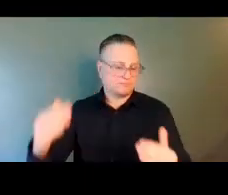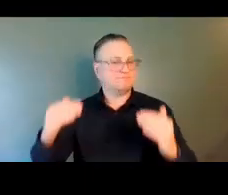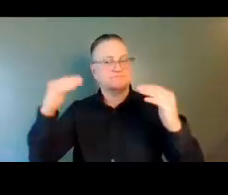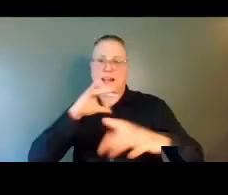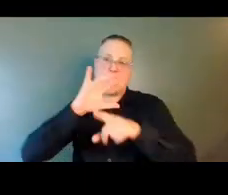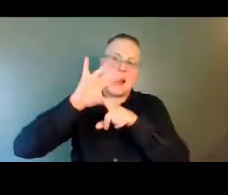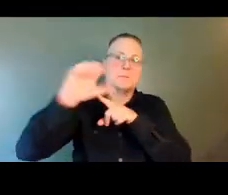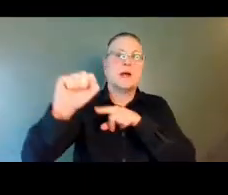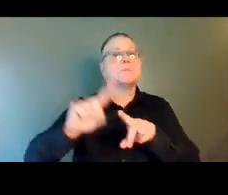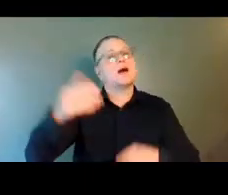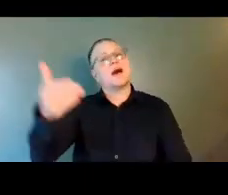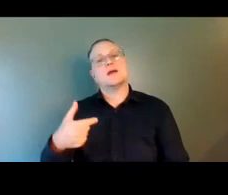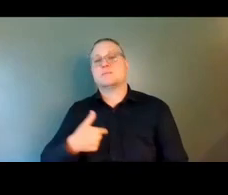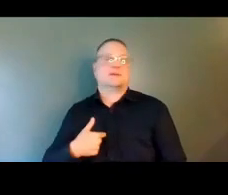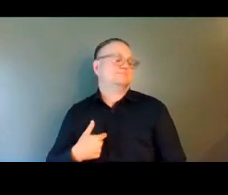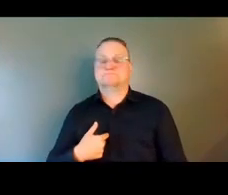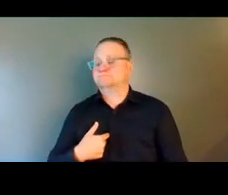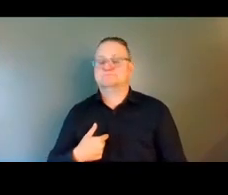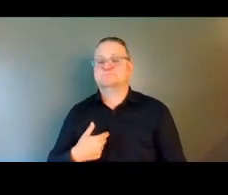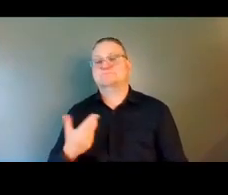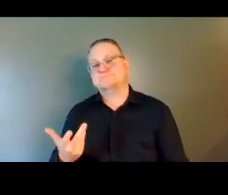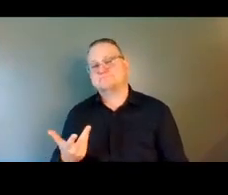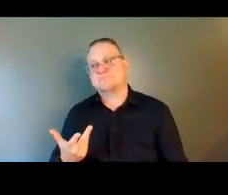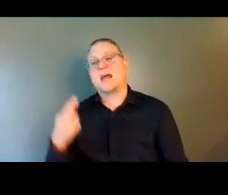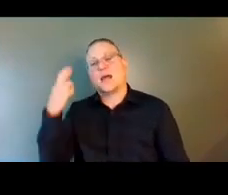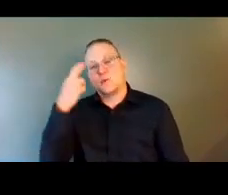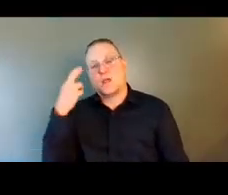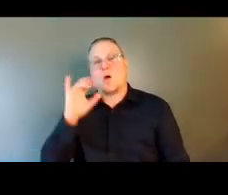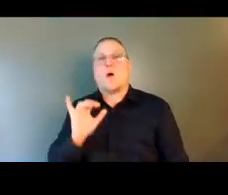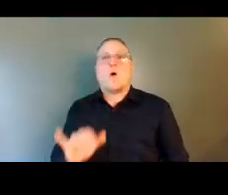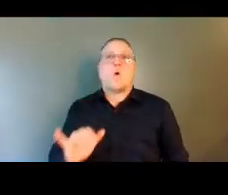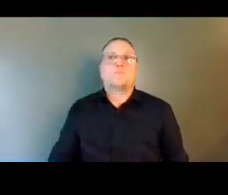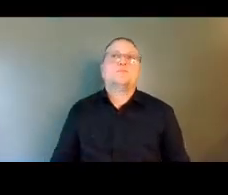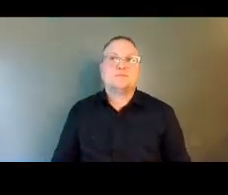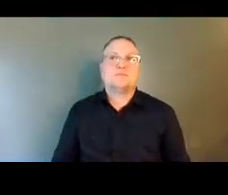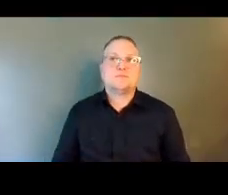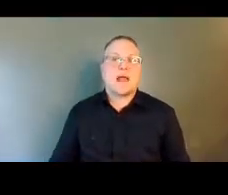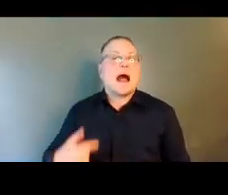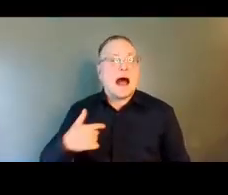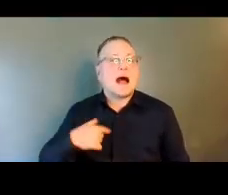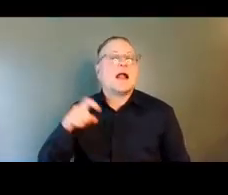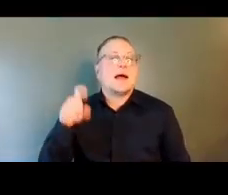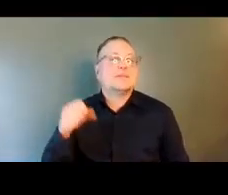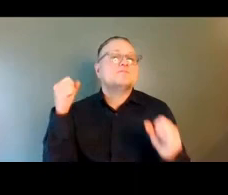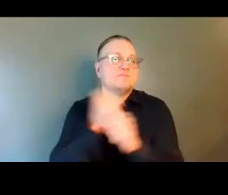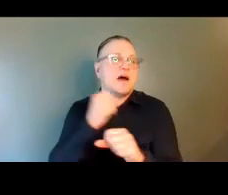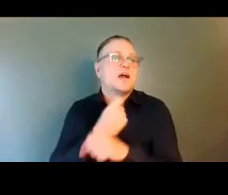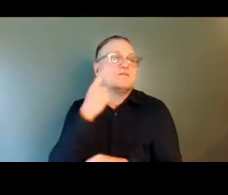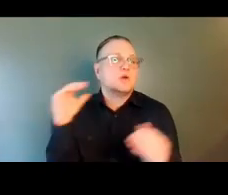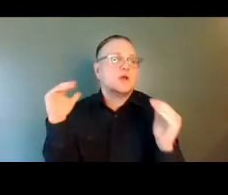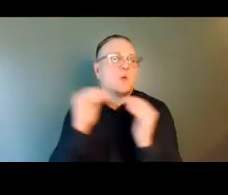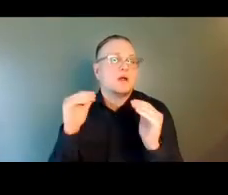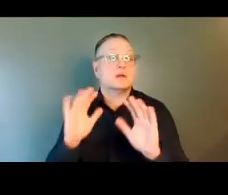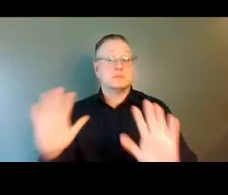hired. So it was at that point I realized that I was going to have to fight for equality. I did not file